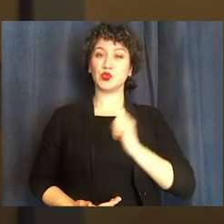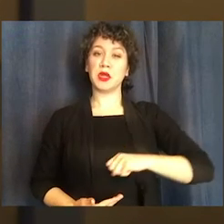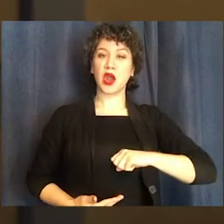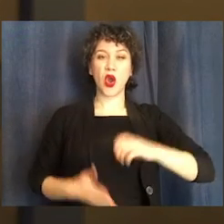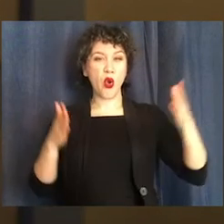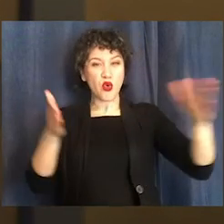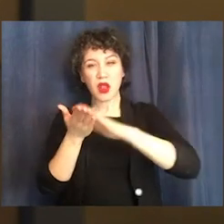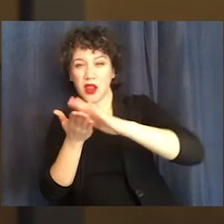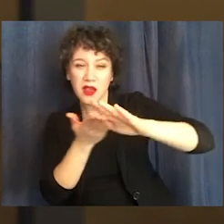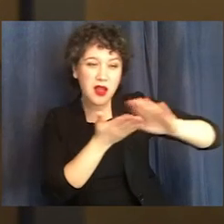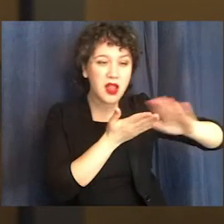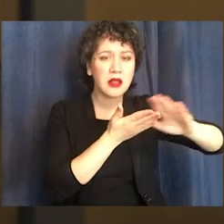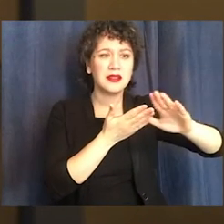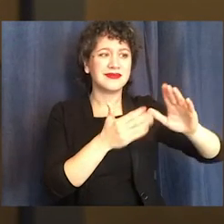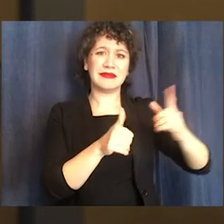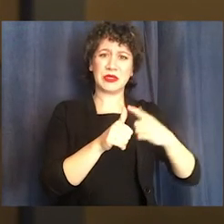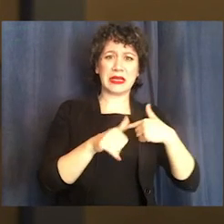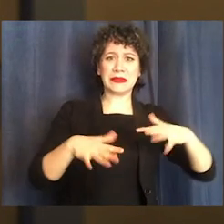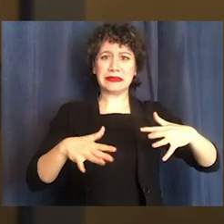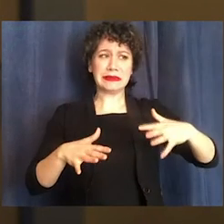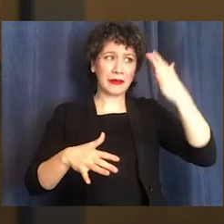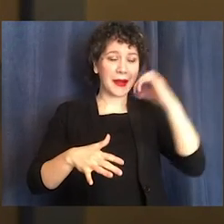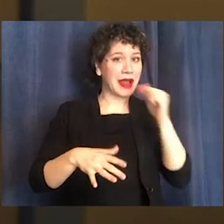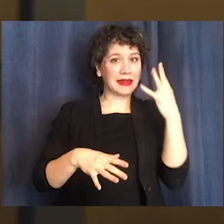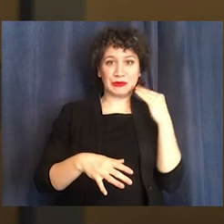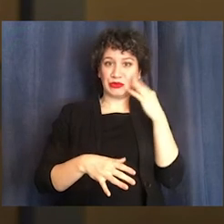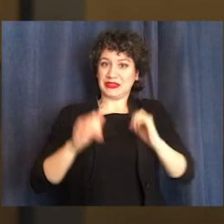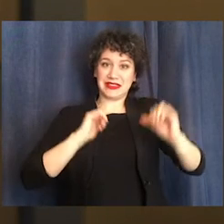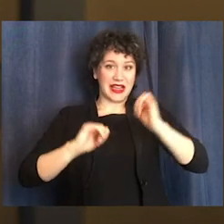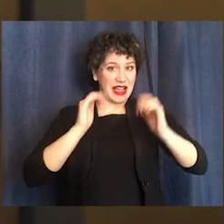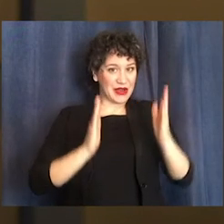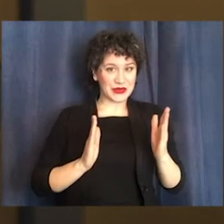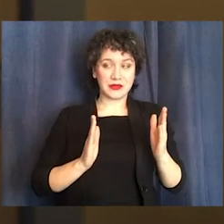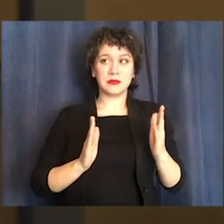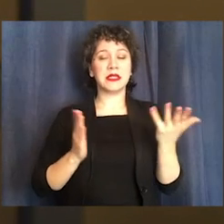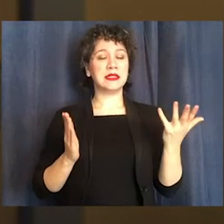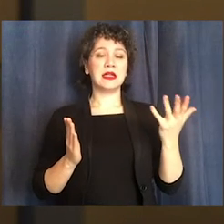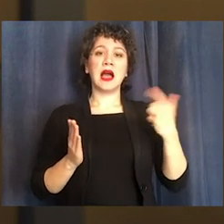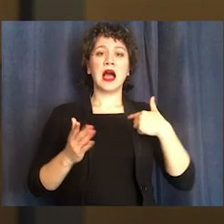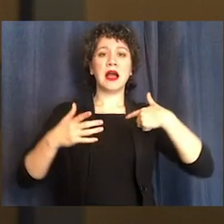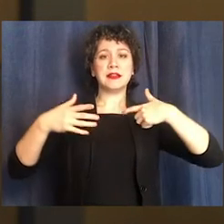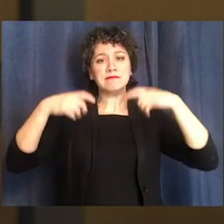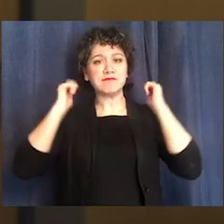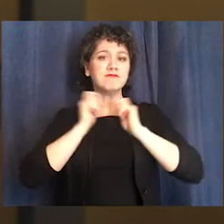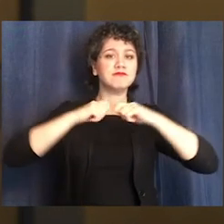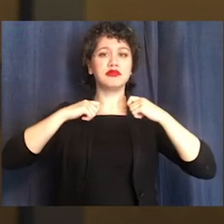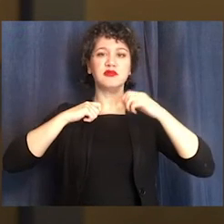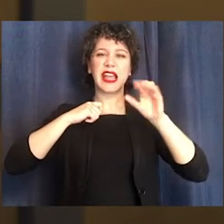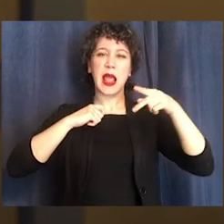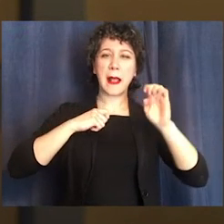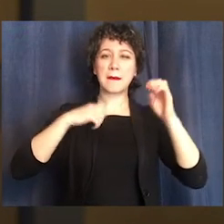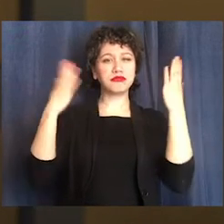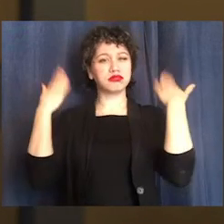my inexperience in acting, but I put on my cape literally and acted. The movie was such a hit that it was shared to